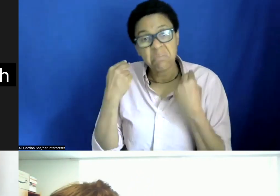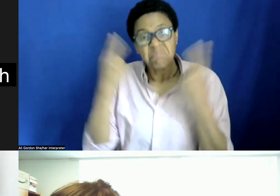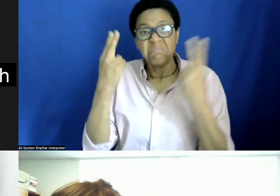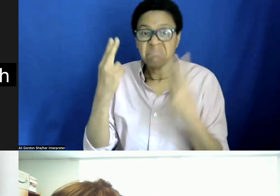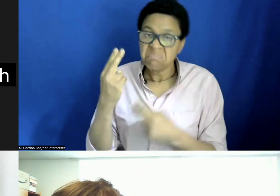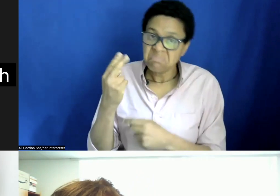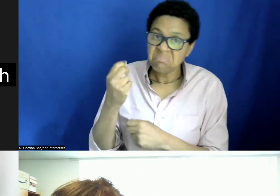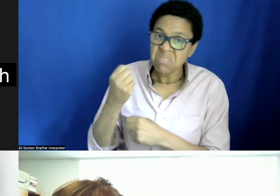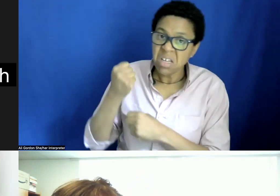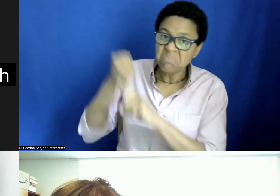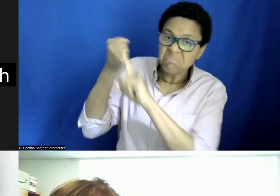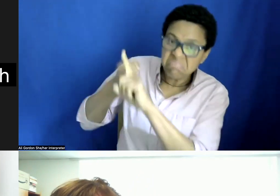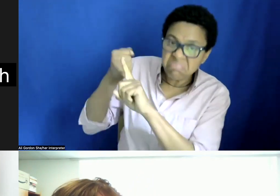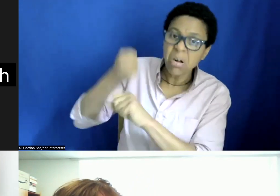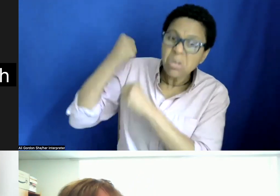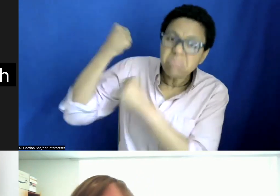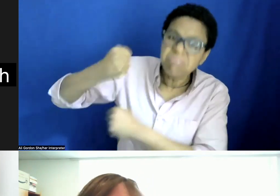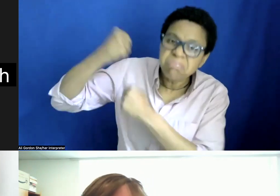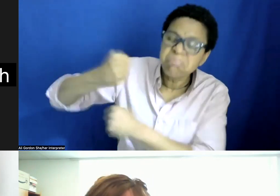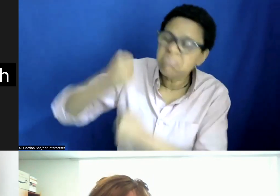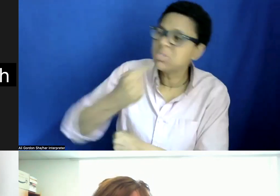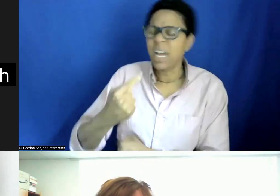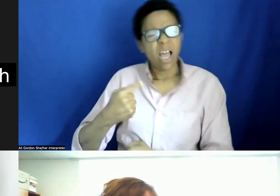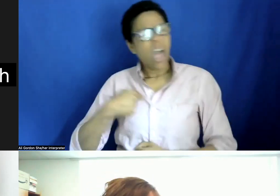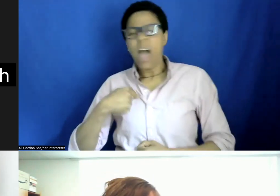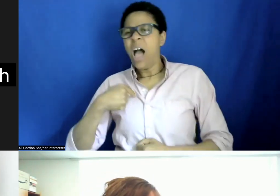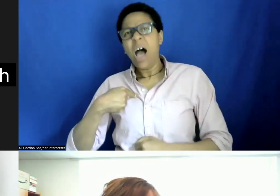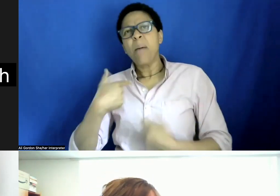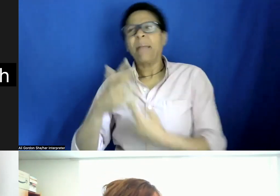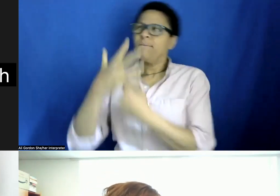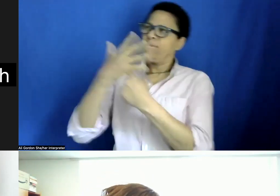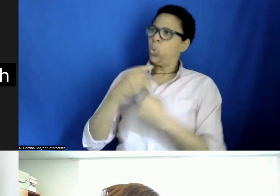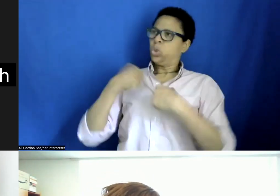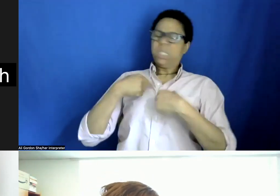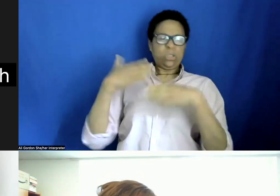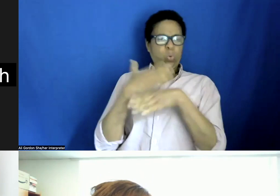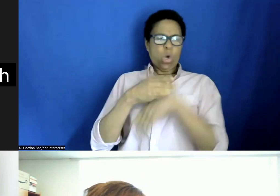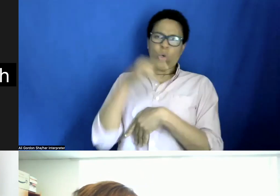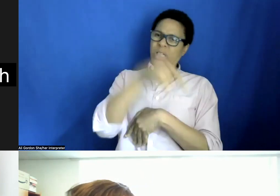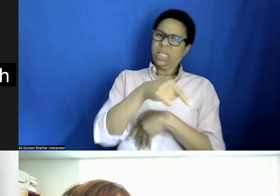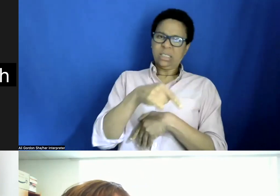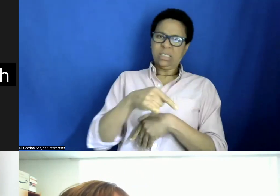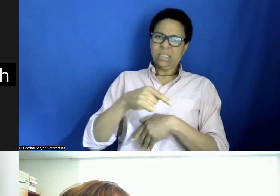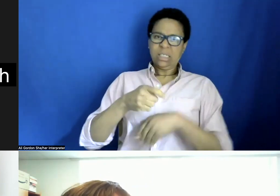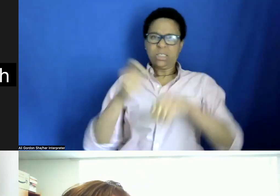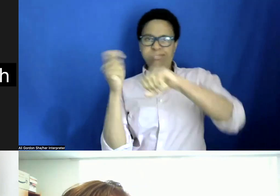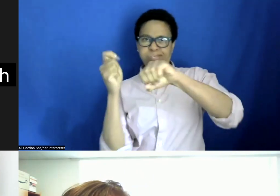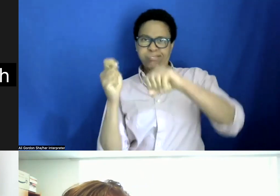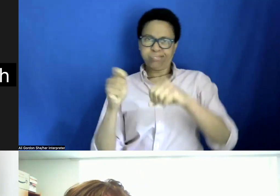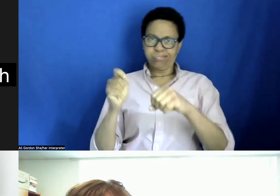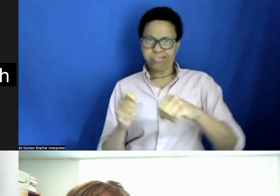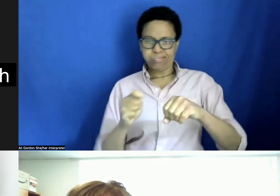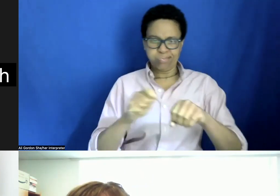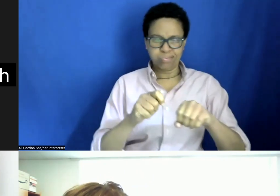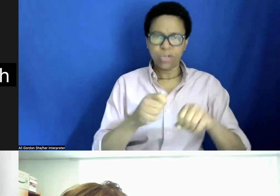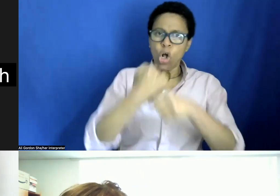create something for a particular environment that they didn't want to do? So how free people were to create their own art.